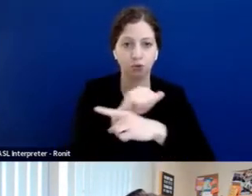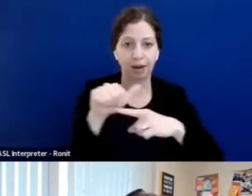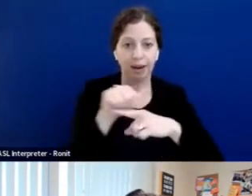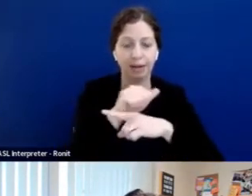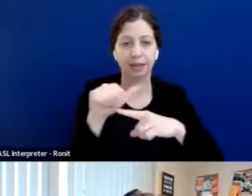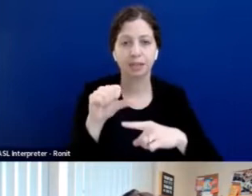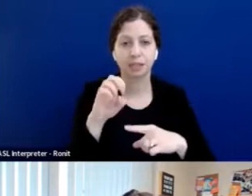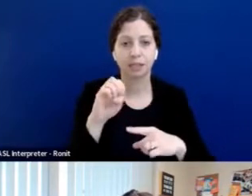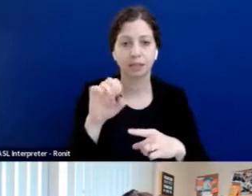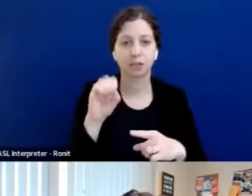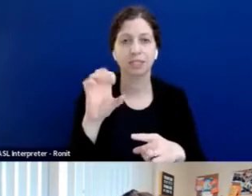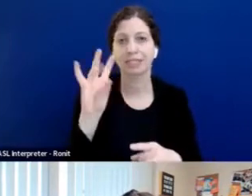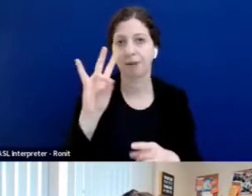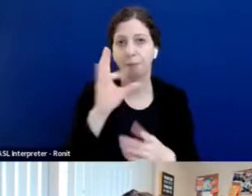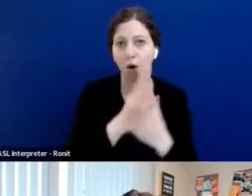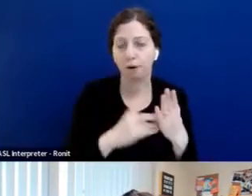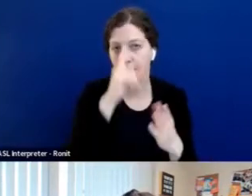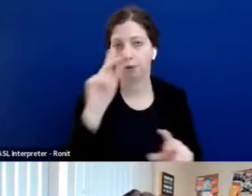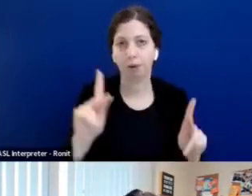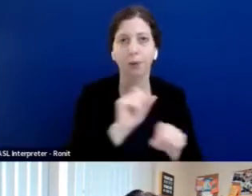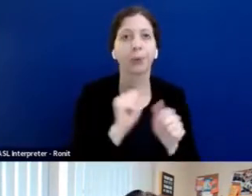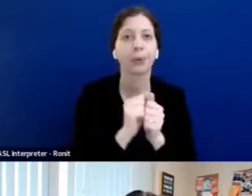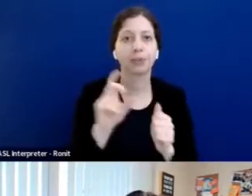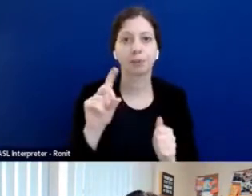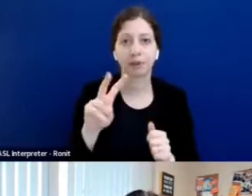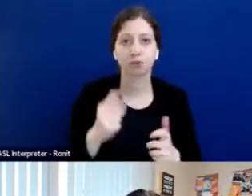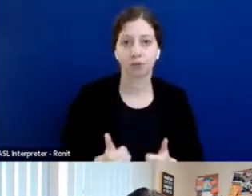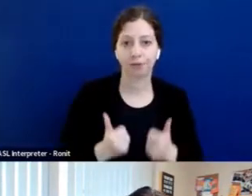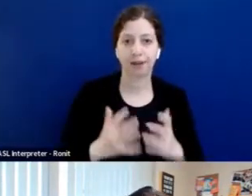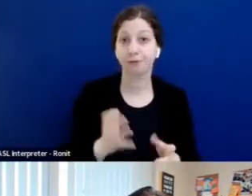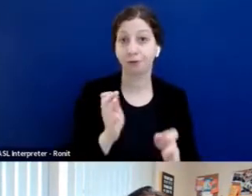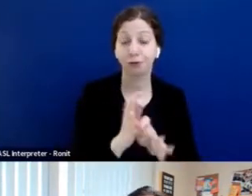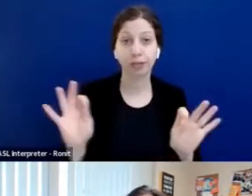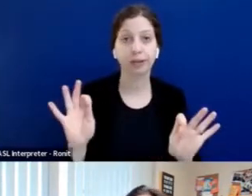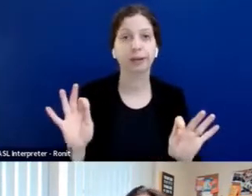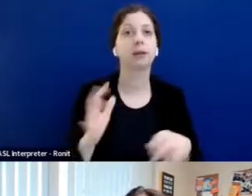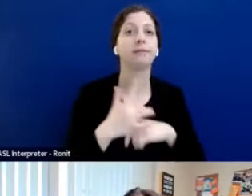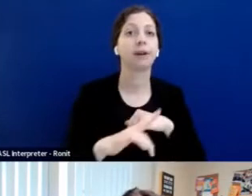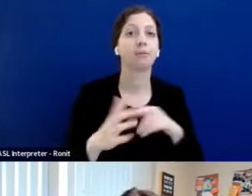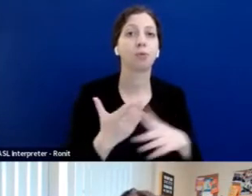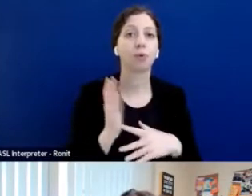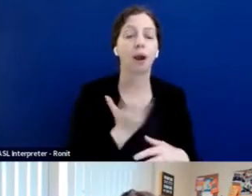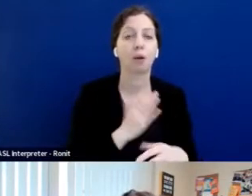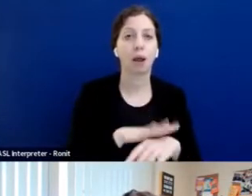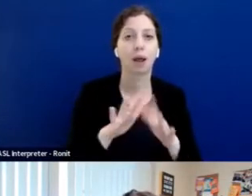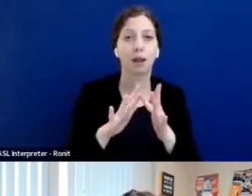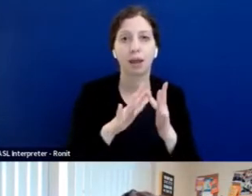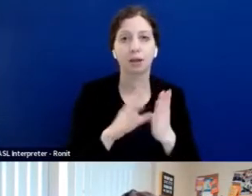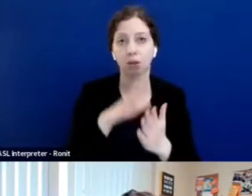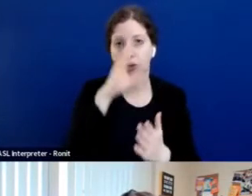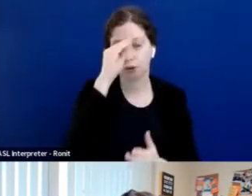7-part training series for people who work with domestic violence survivors. That's free. That's available through our online learning